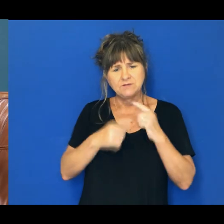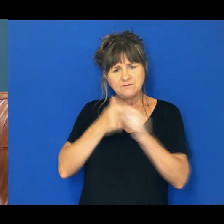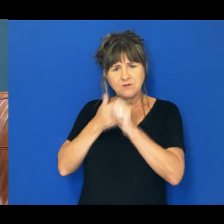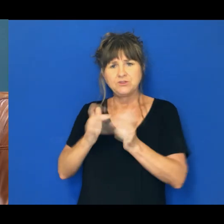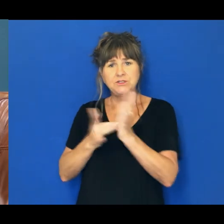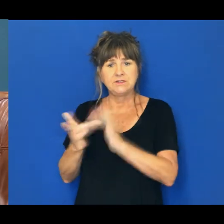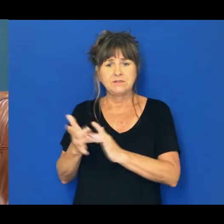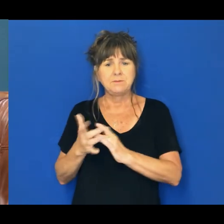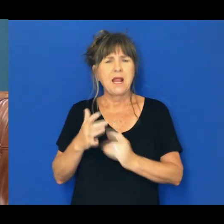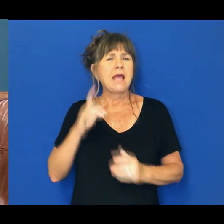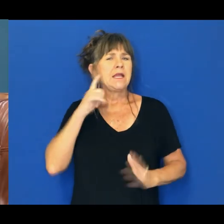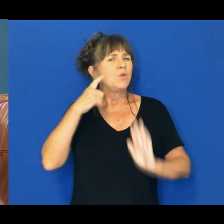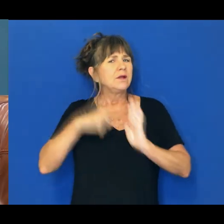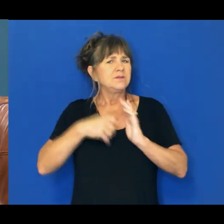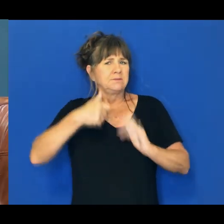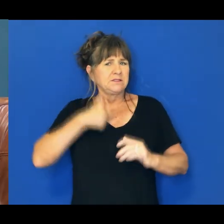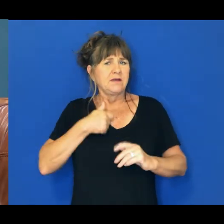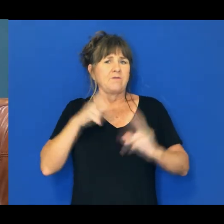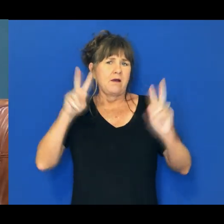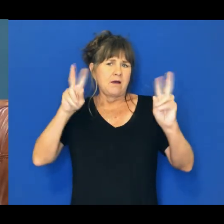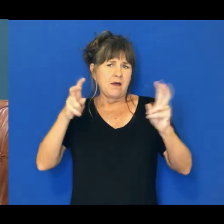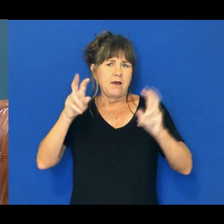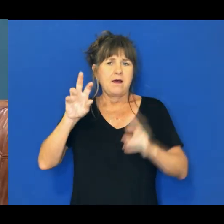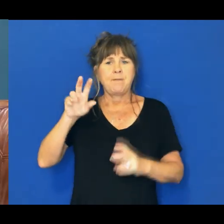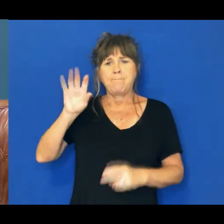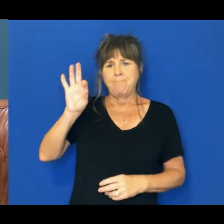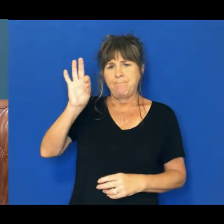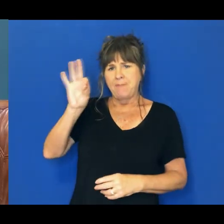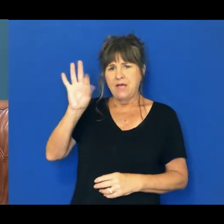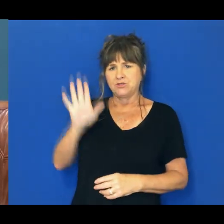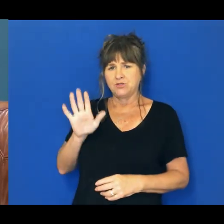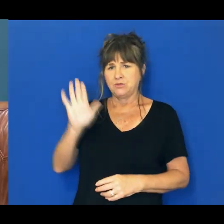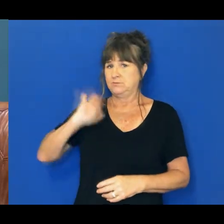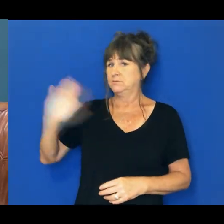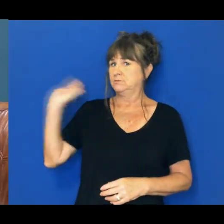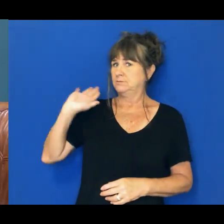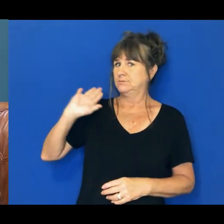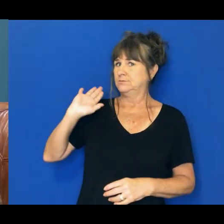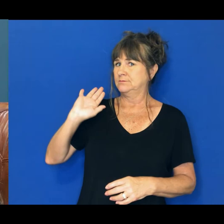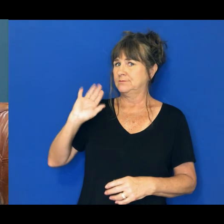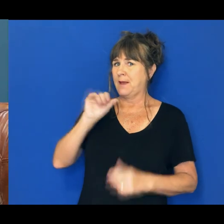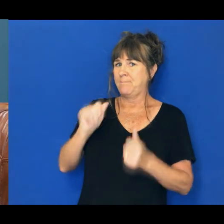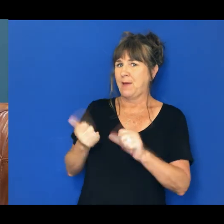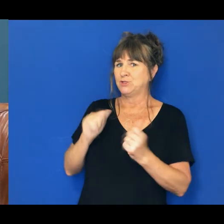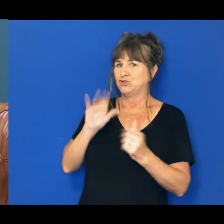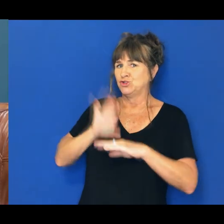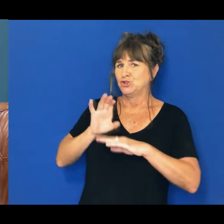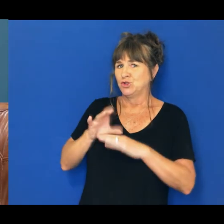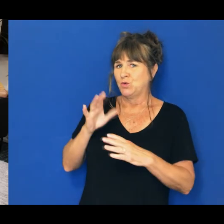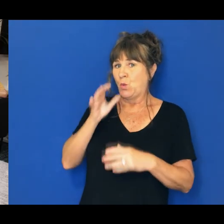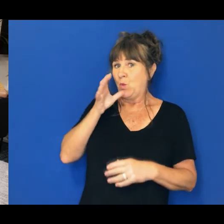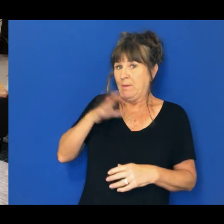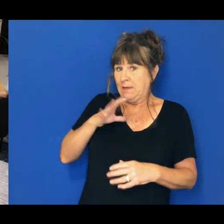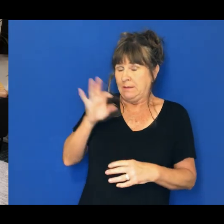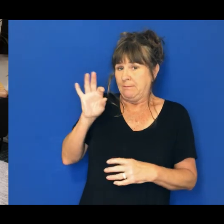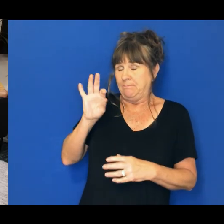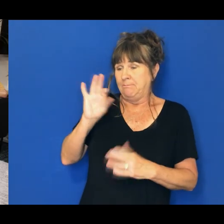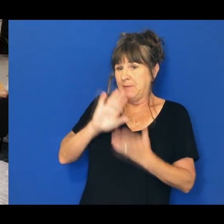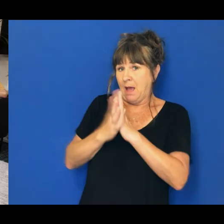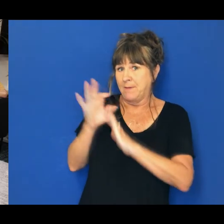was a pastor. Mm. Because back in the day, growing up in the Baptist church, a woman, a pastor, I'm like, no. Mm.